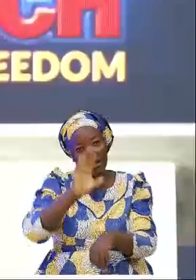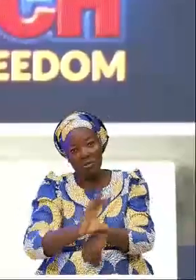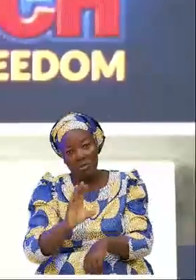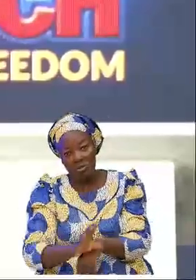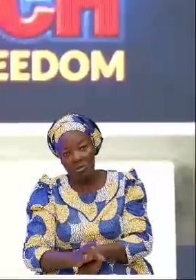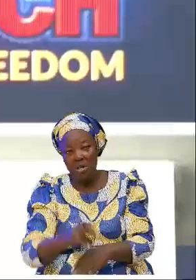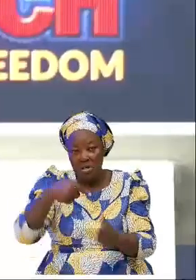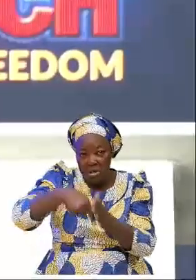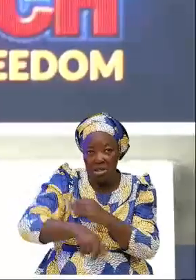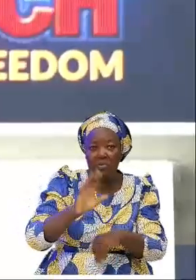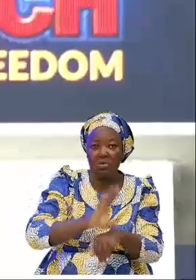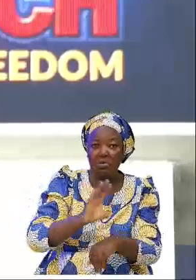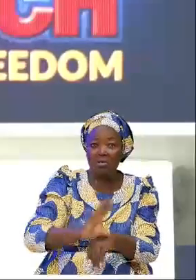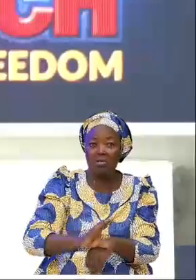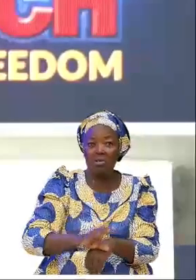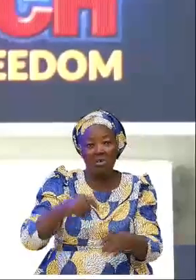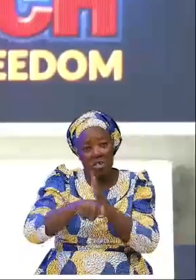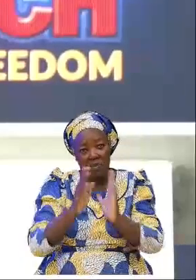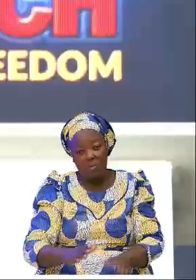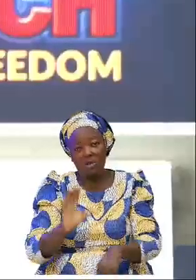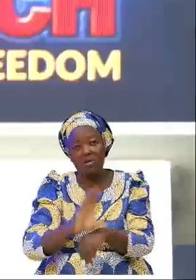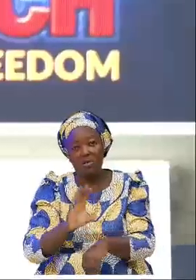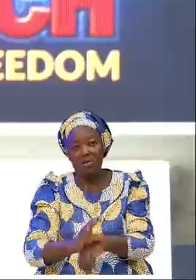church, good church, high